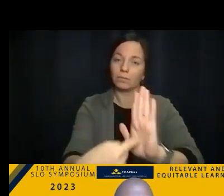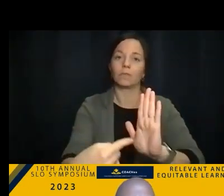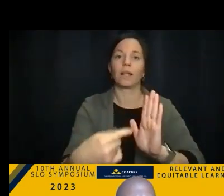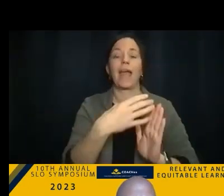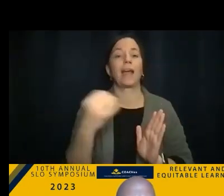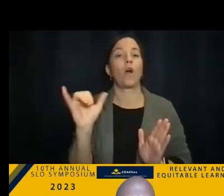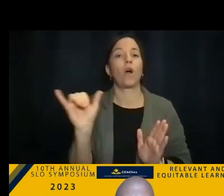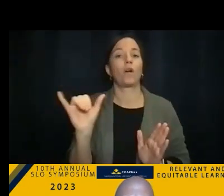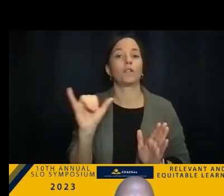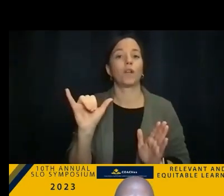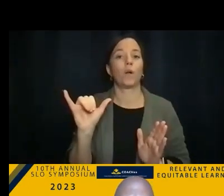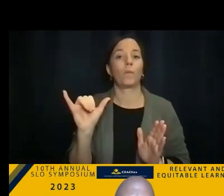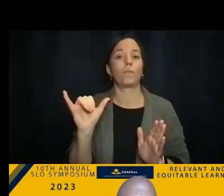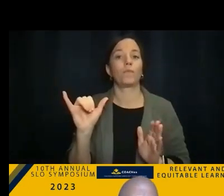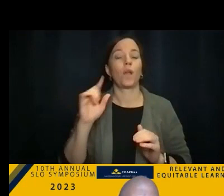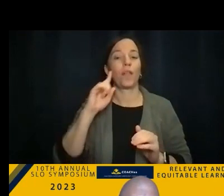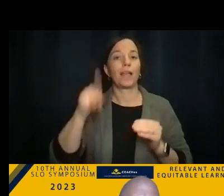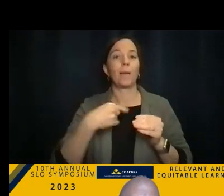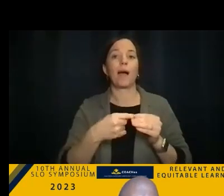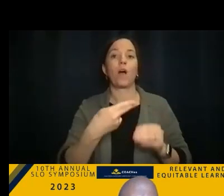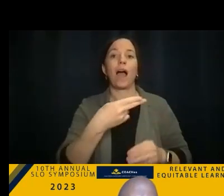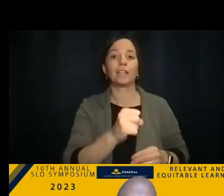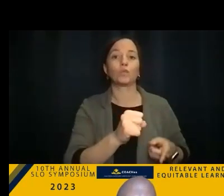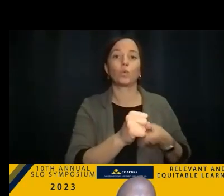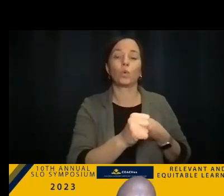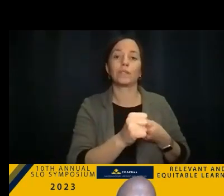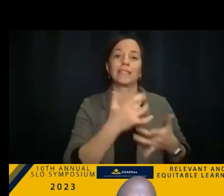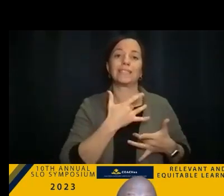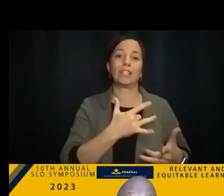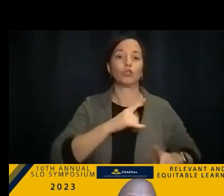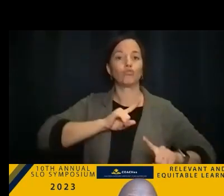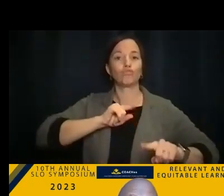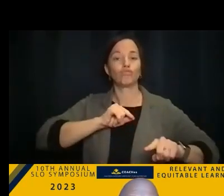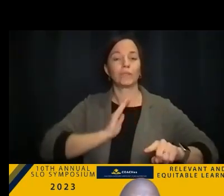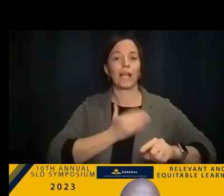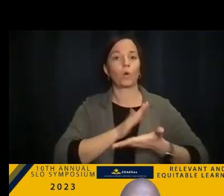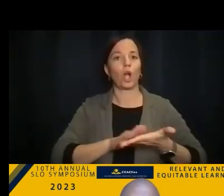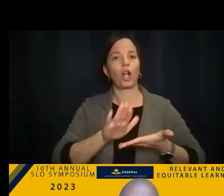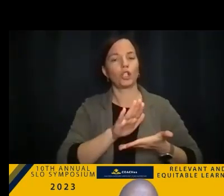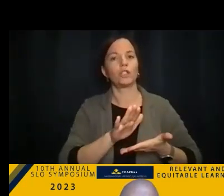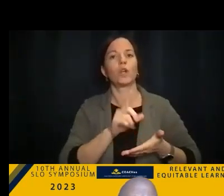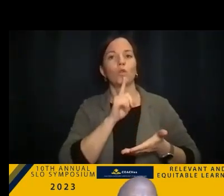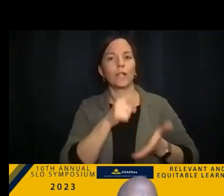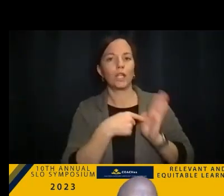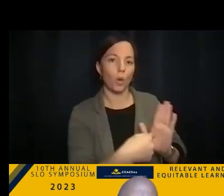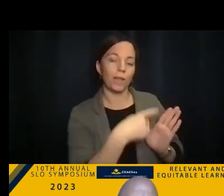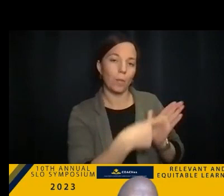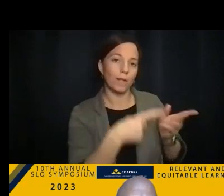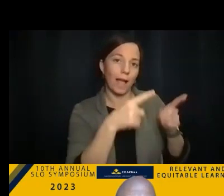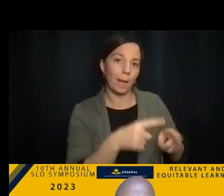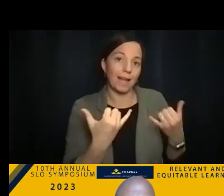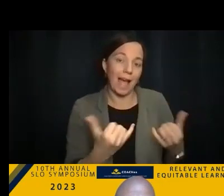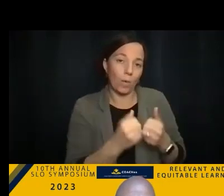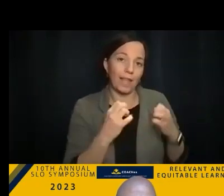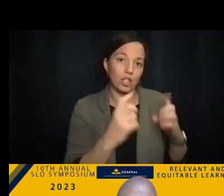into our feeder high schools and middle schools, that we're, you know, bringing them into what's happening now with education